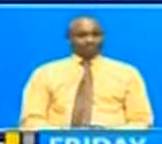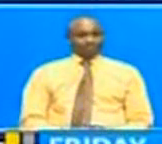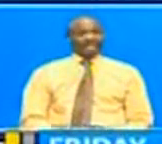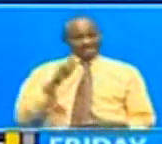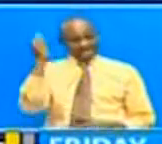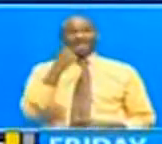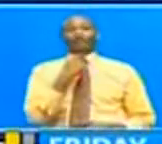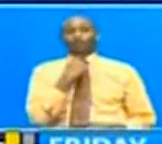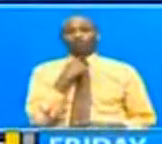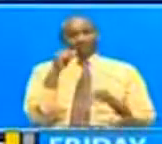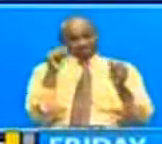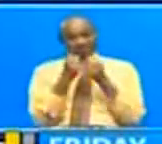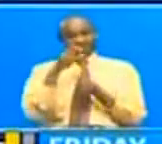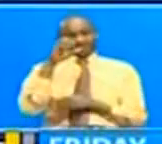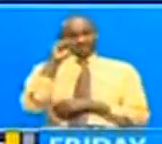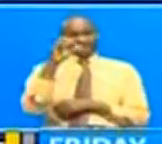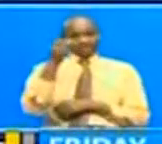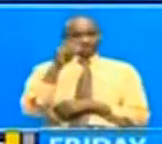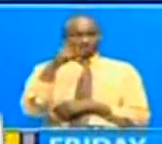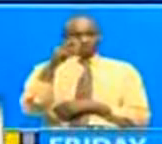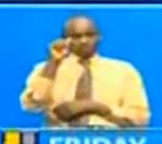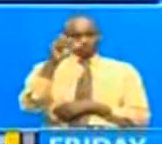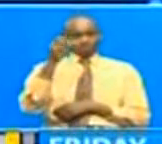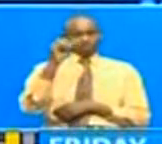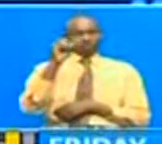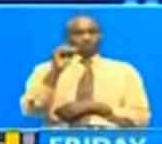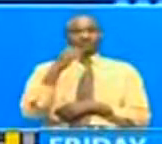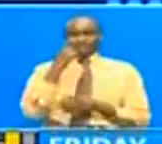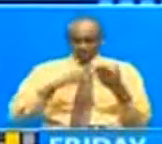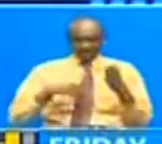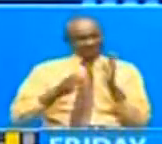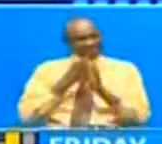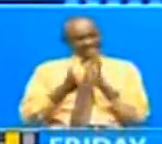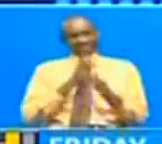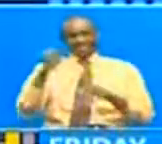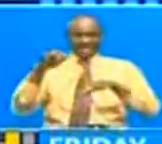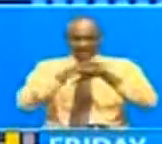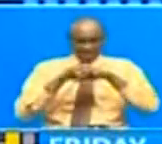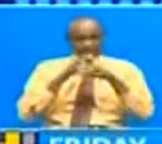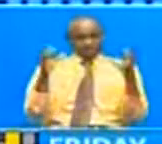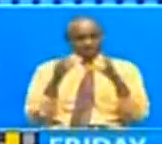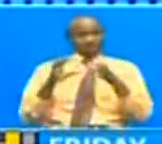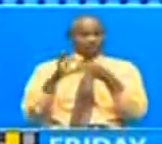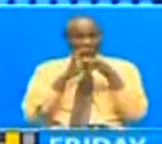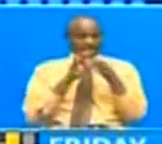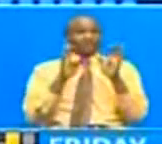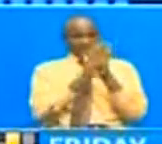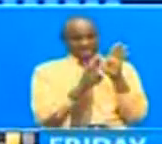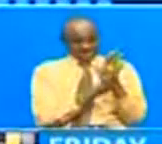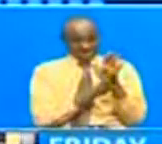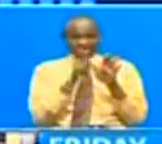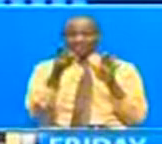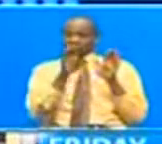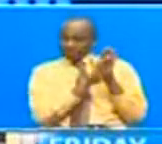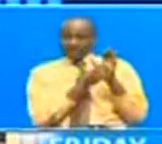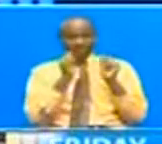The Kenya Union of Savings and Credit Cooperatives, Kuscco, wants the fast tracking of the East African Community Cooperative Bill. The bill will